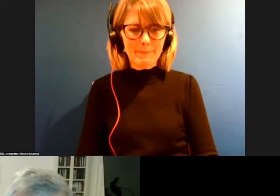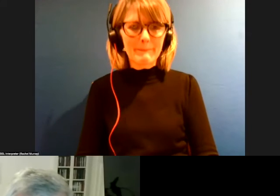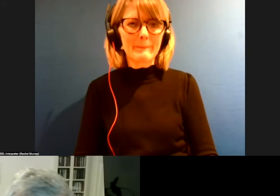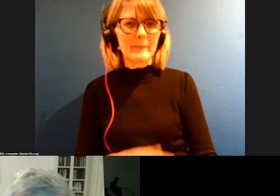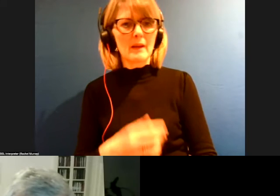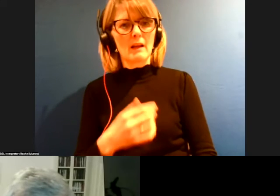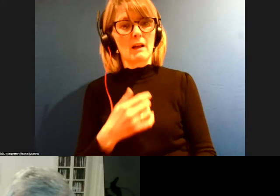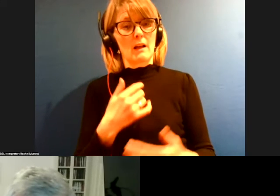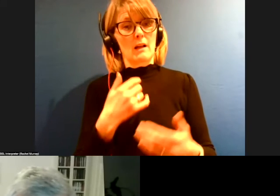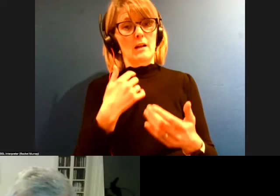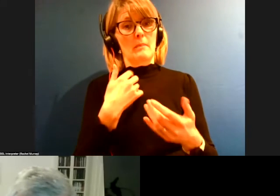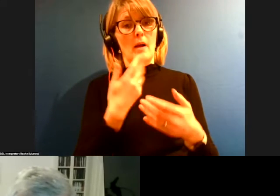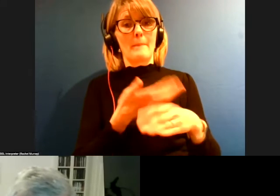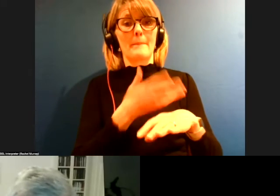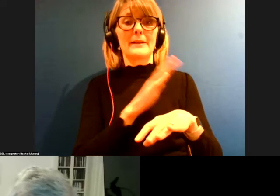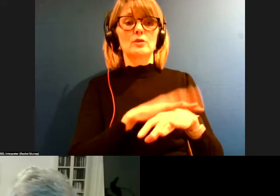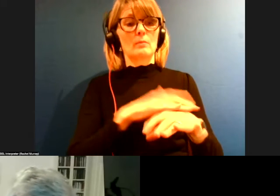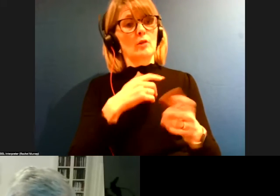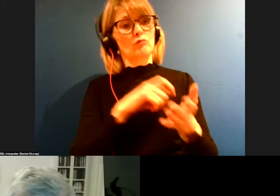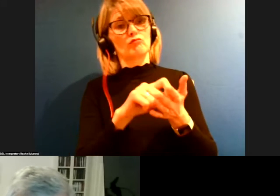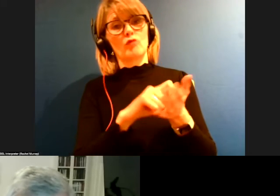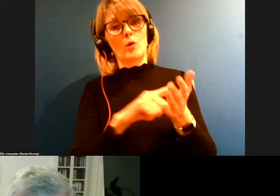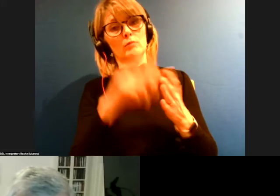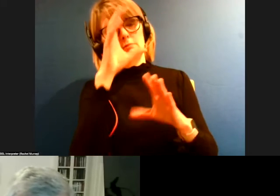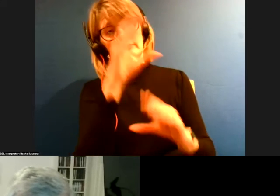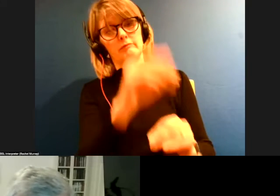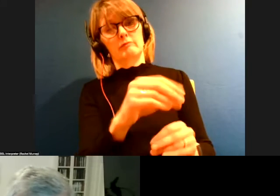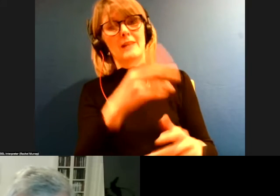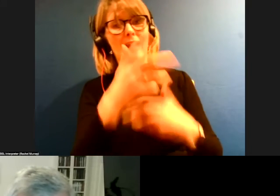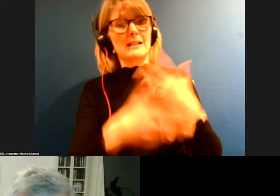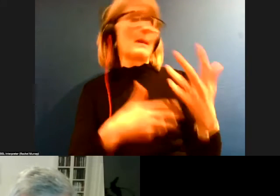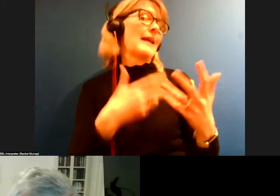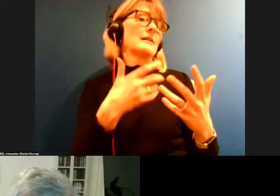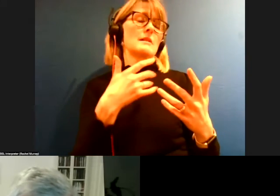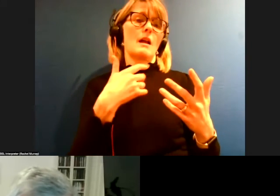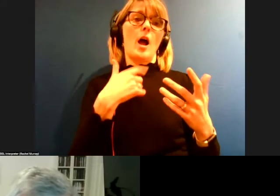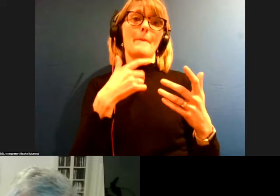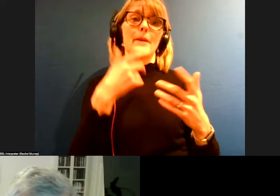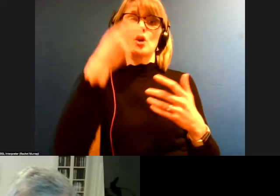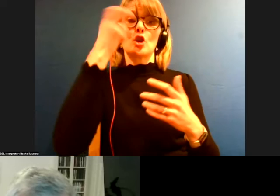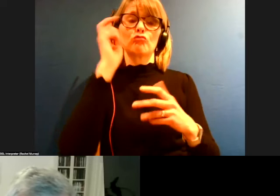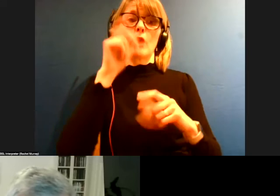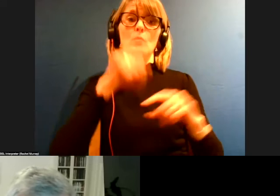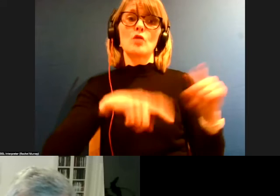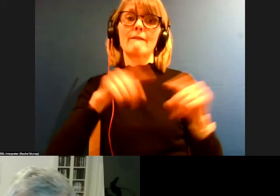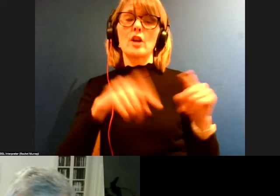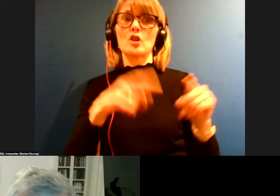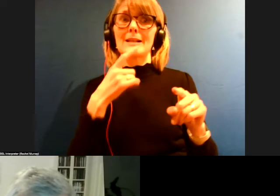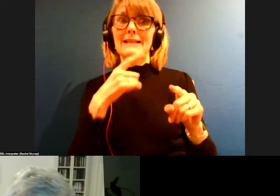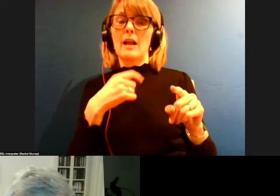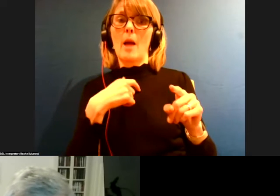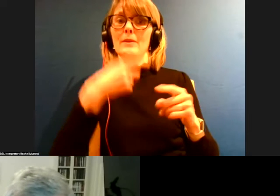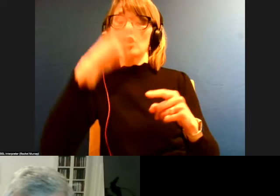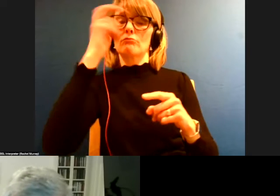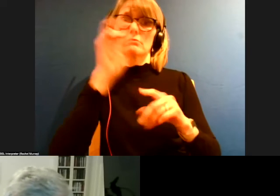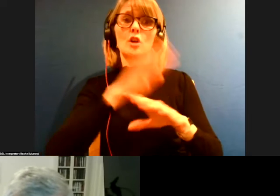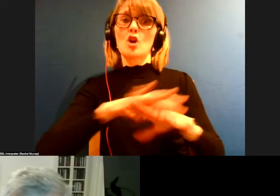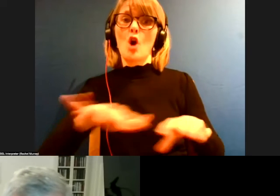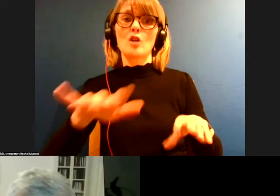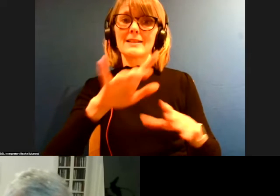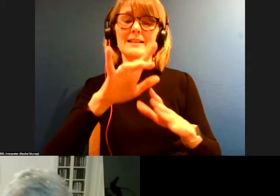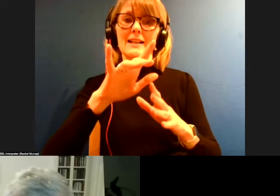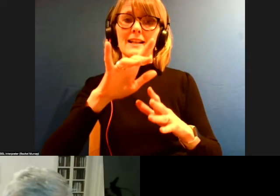explaining how I viewed myself as neurodivergent, not disabled, and he replied to my email by putting me in touch with Katie,